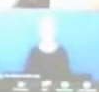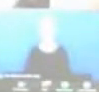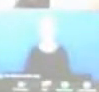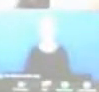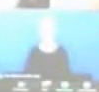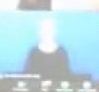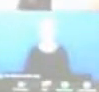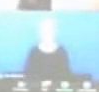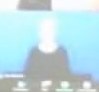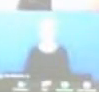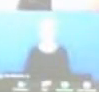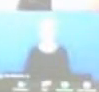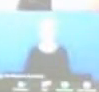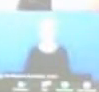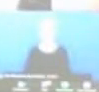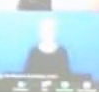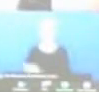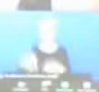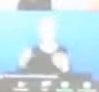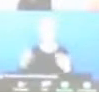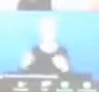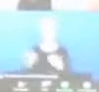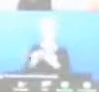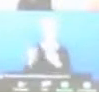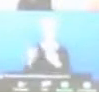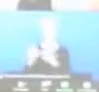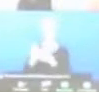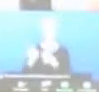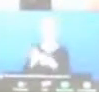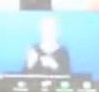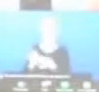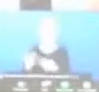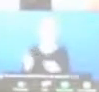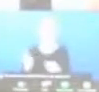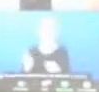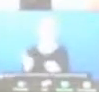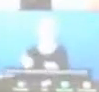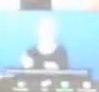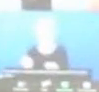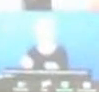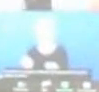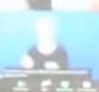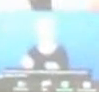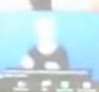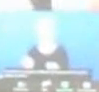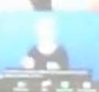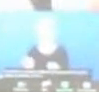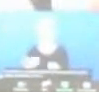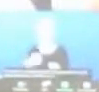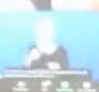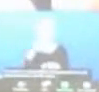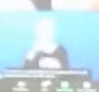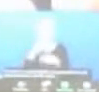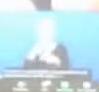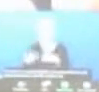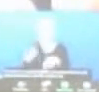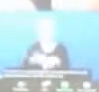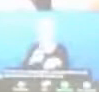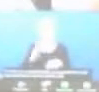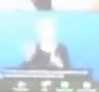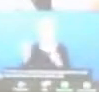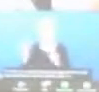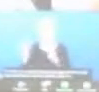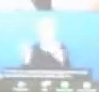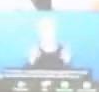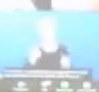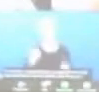Yeah. It's more of a comment, but I'm hoping you can speak a bit to it. And we've just had a brief time to see the exhibit, and one